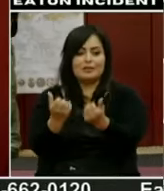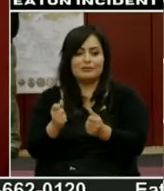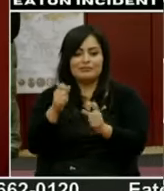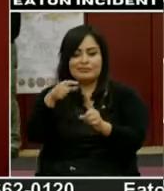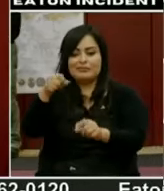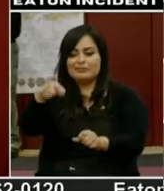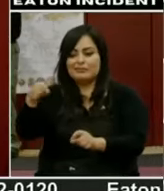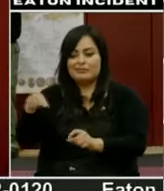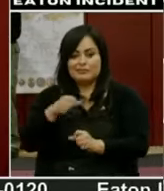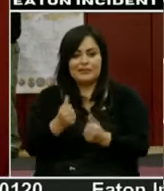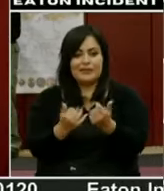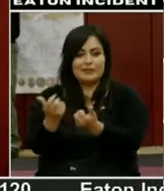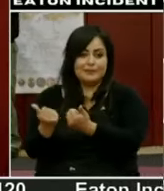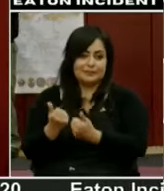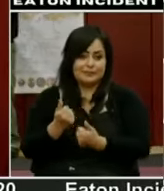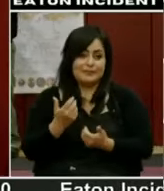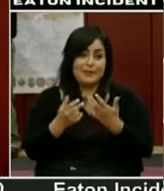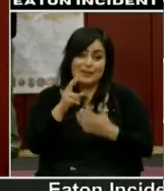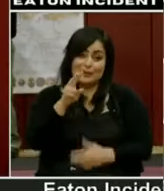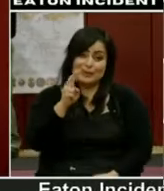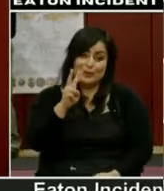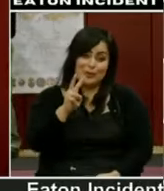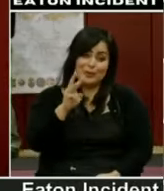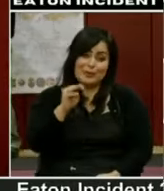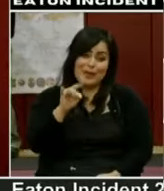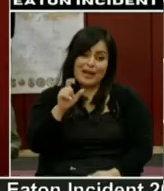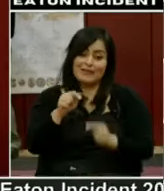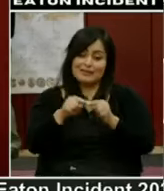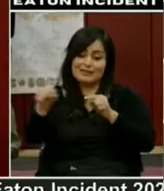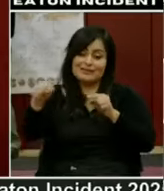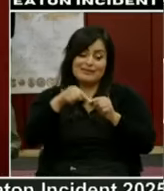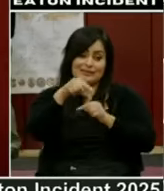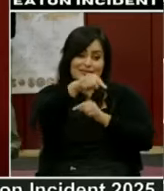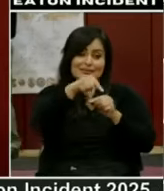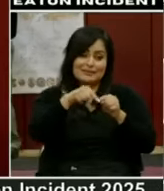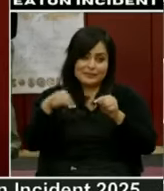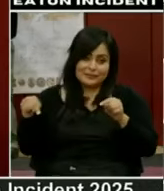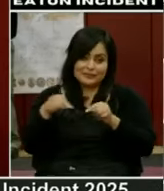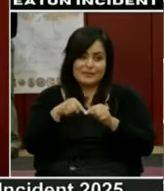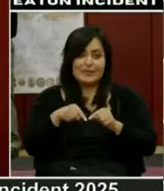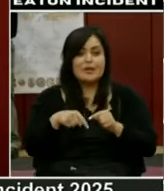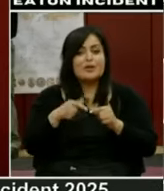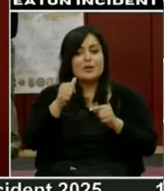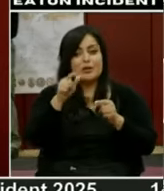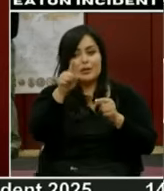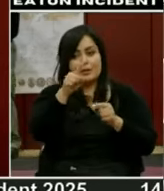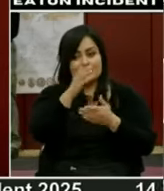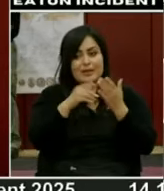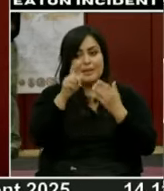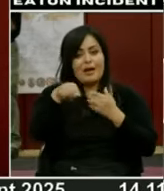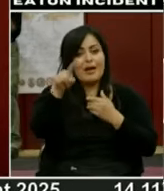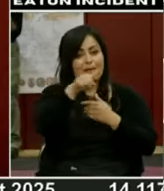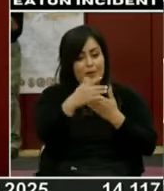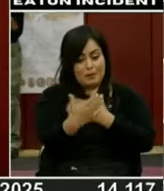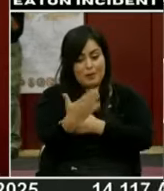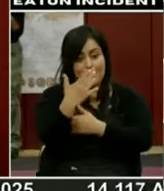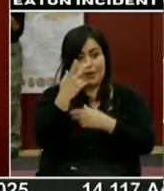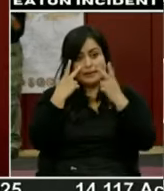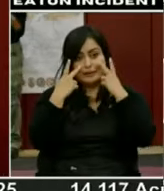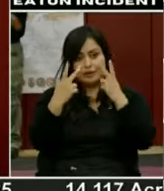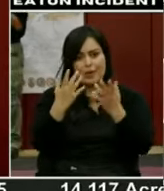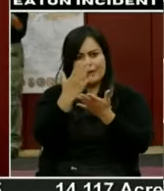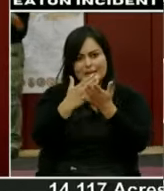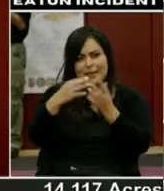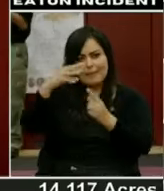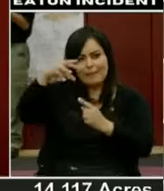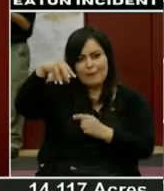farther. For some of you that were up a little bit earlier this morning, you saw a column of smoke coming out of that.